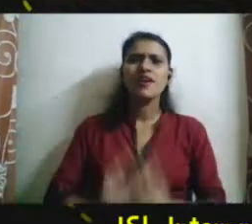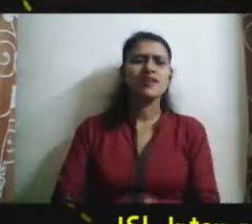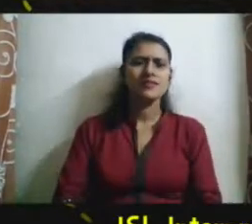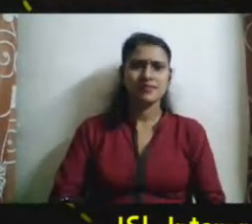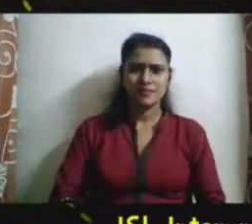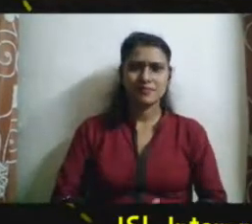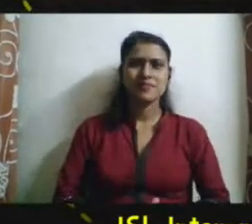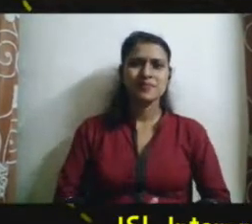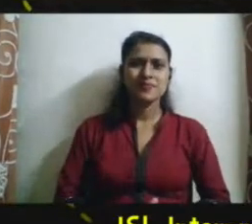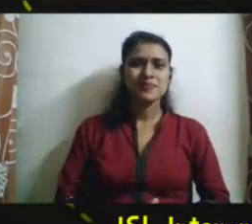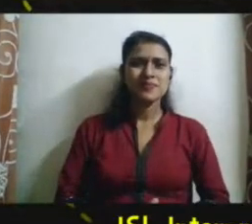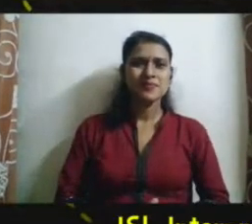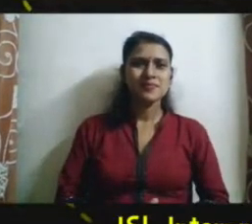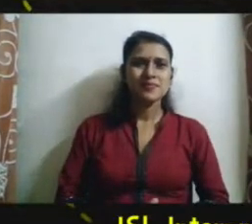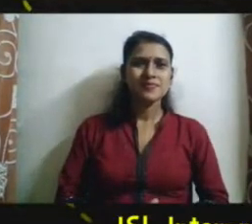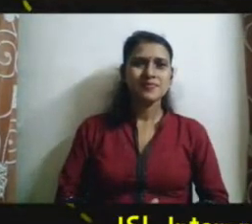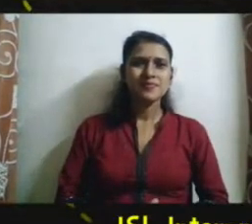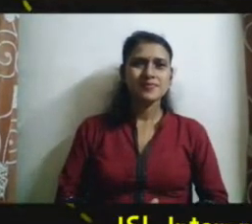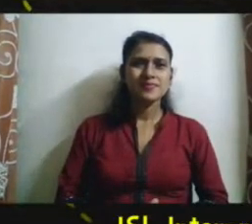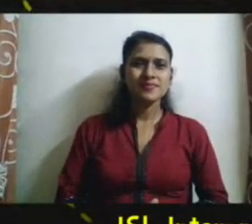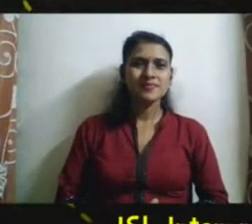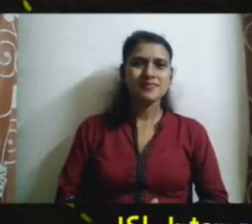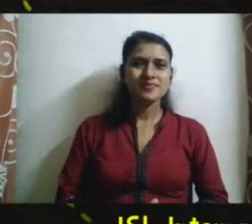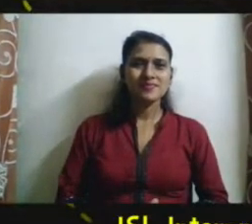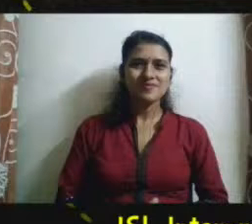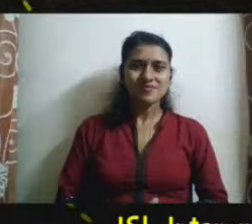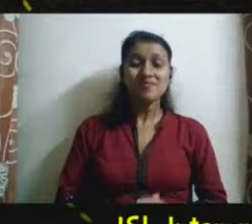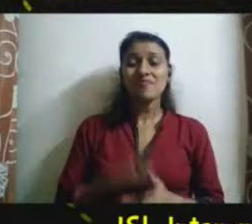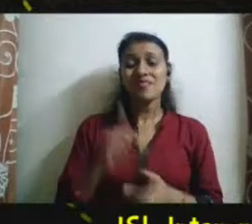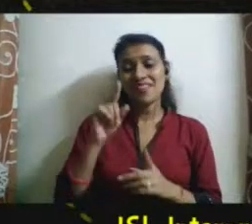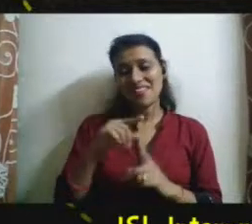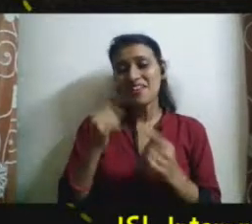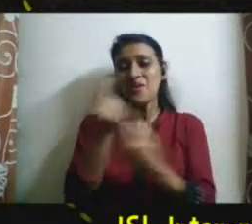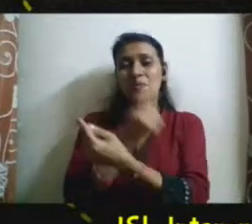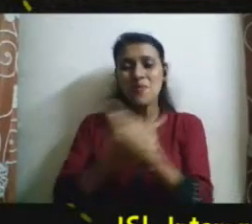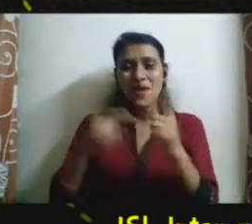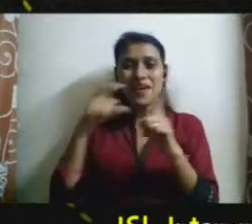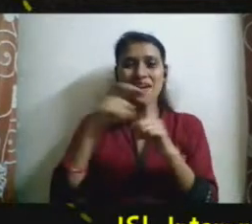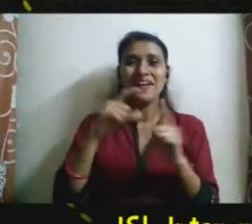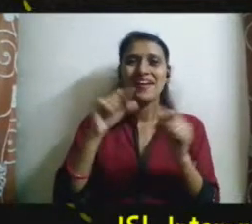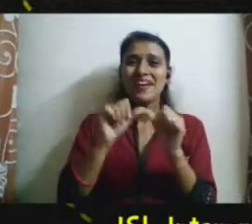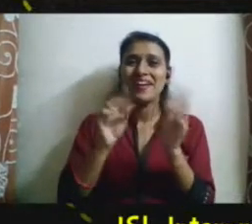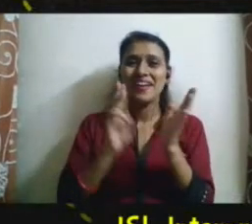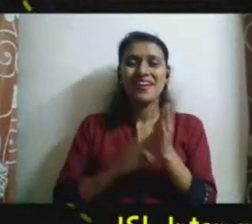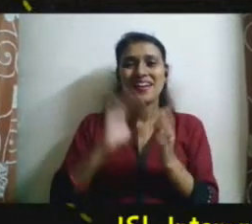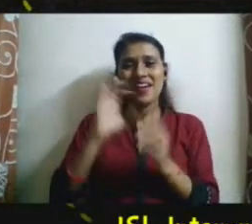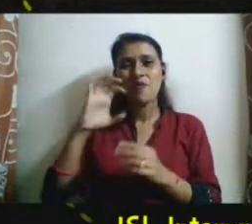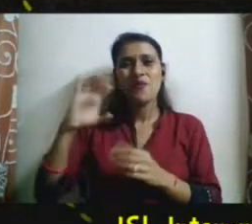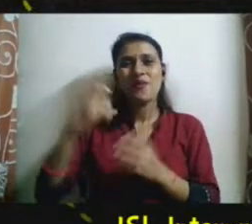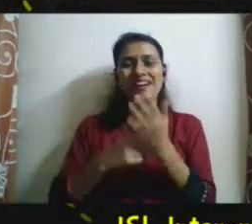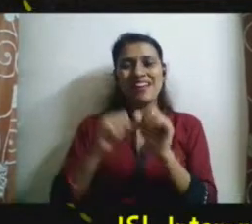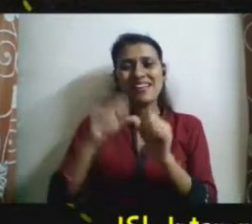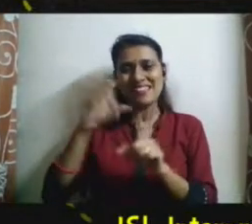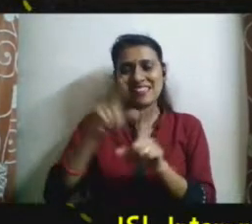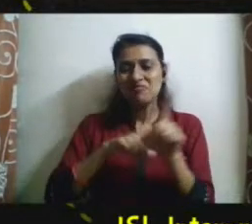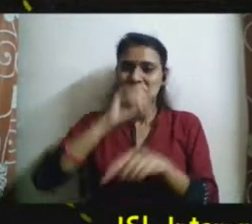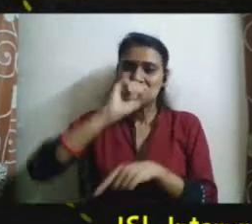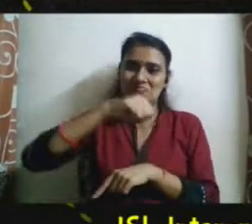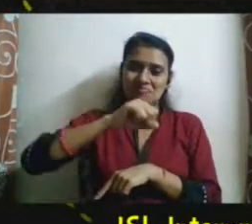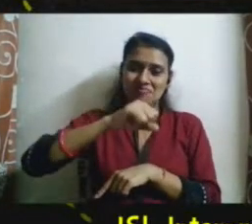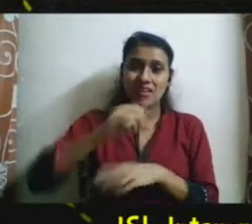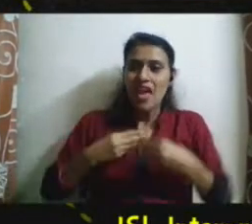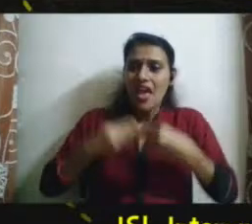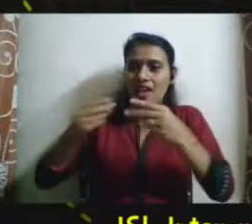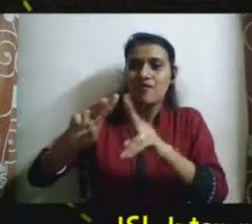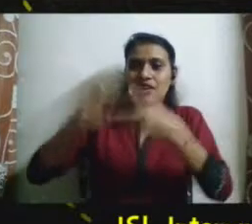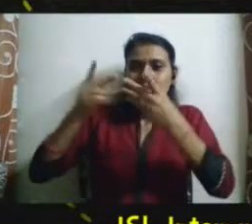Yeah, there's a quality of democracy in it. Yes. We take away what we are ready to take away at a given moment, either from